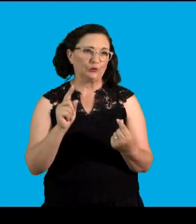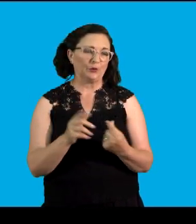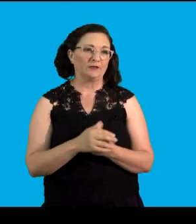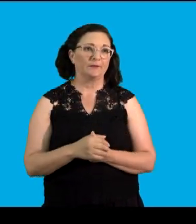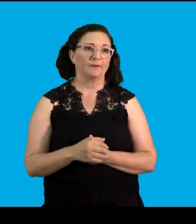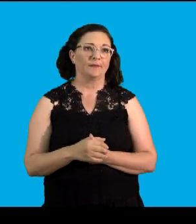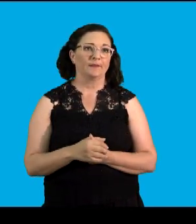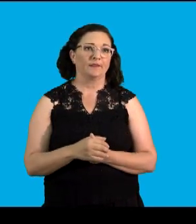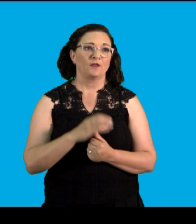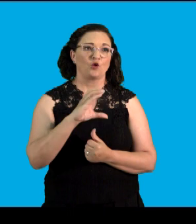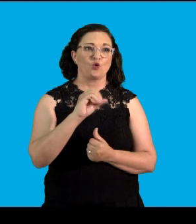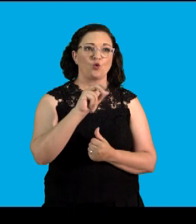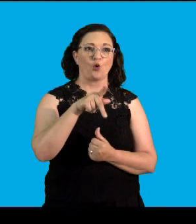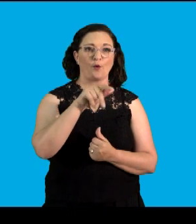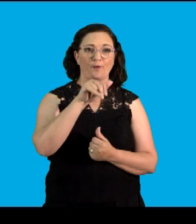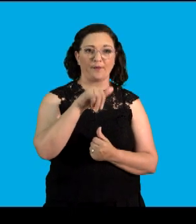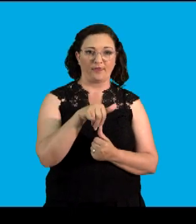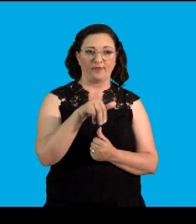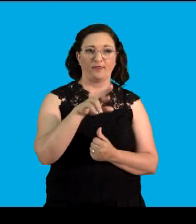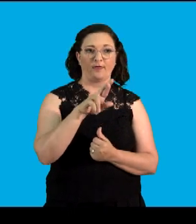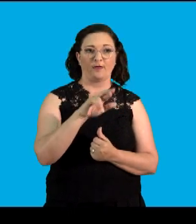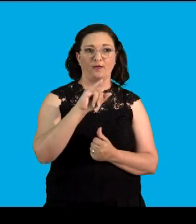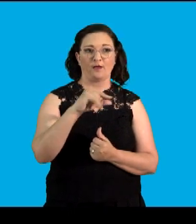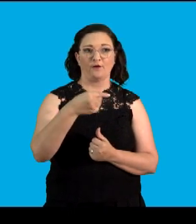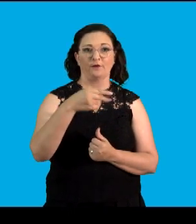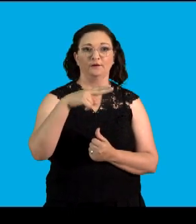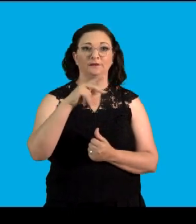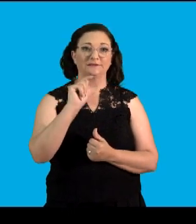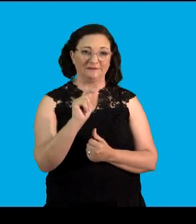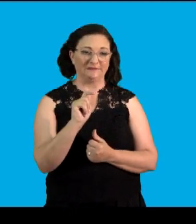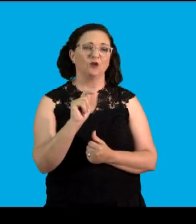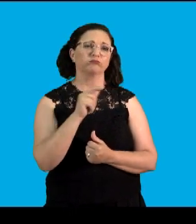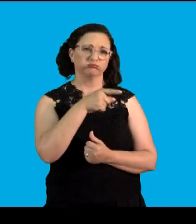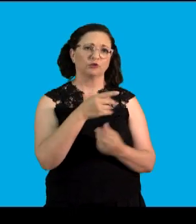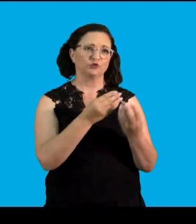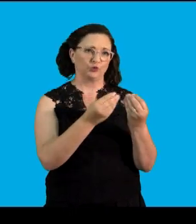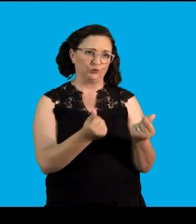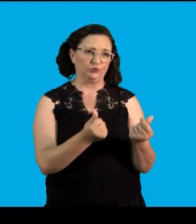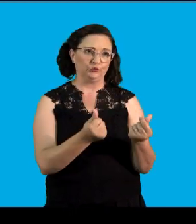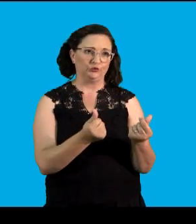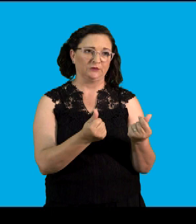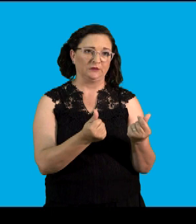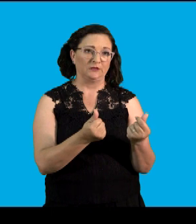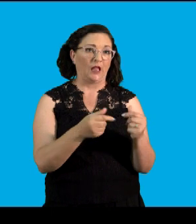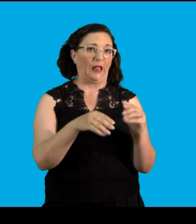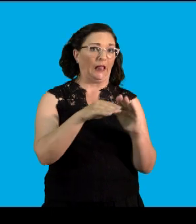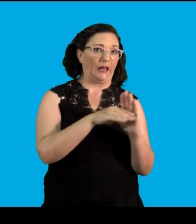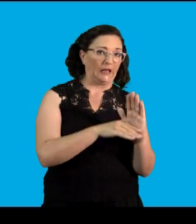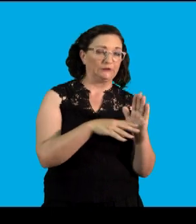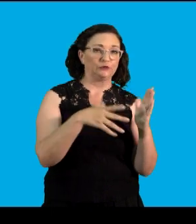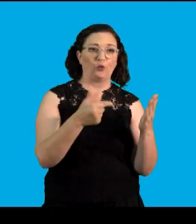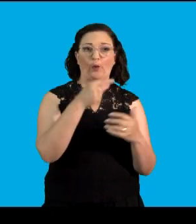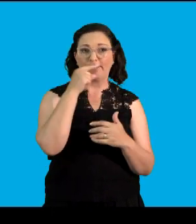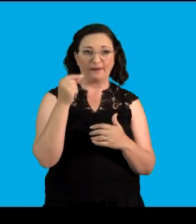down the solutions. We've got copyright, which is the solution. However, the question did not say list or